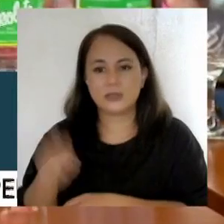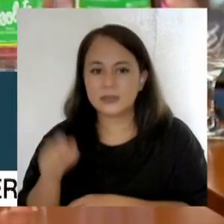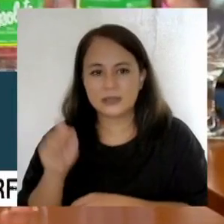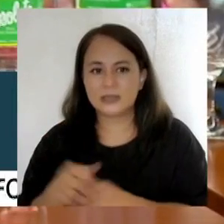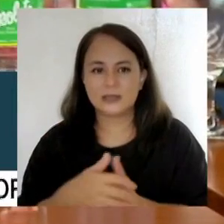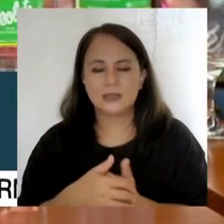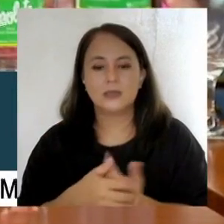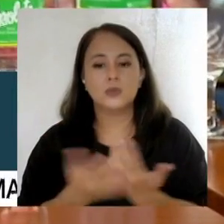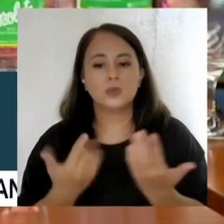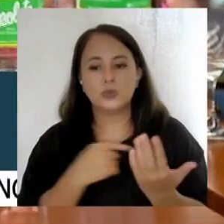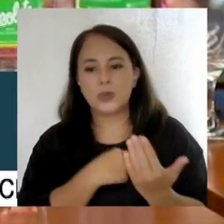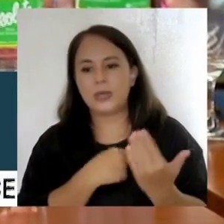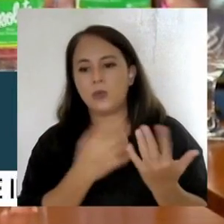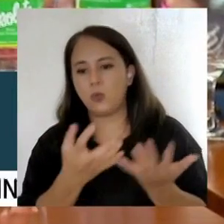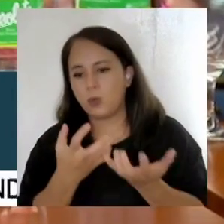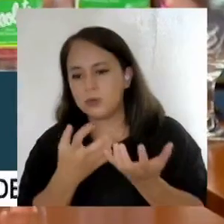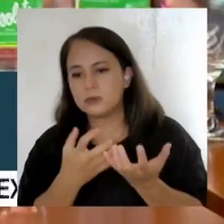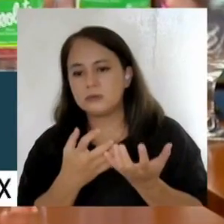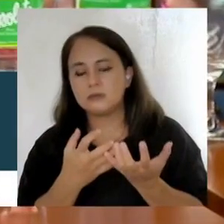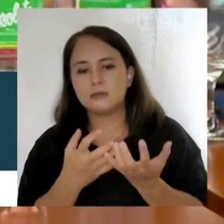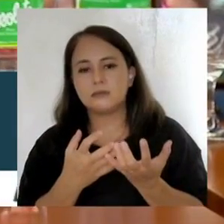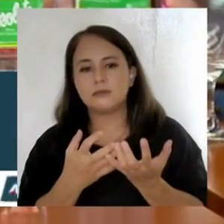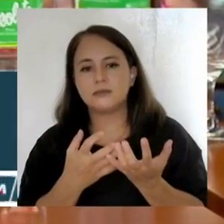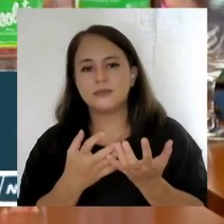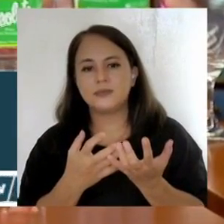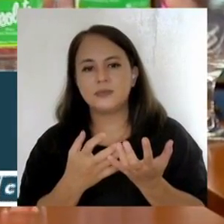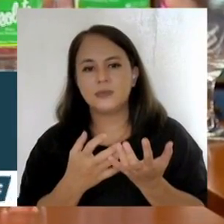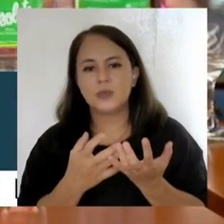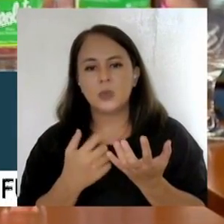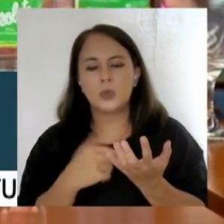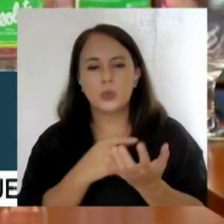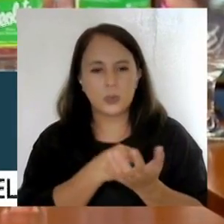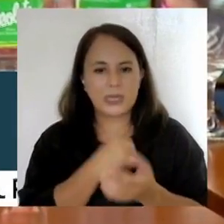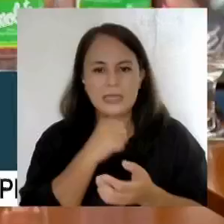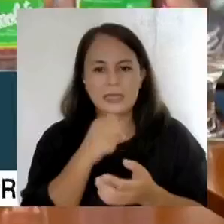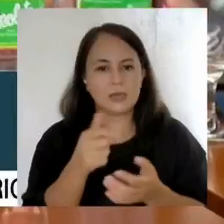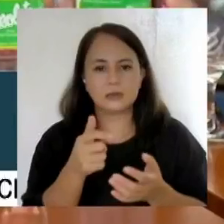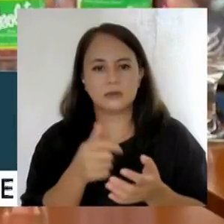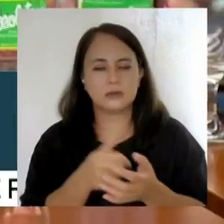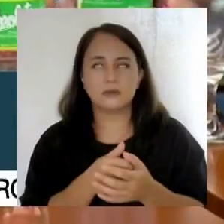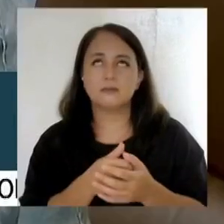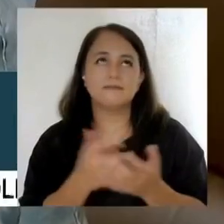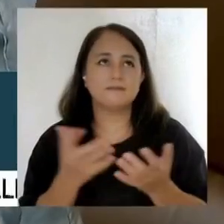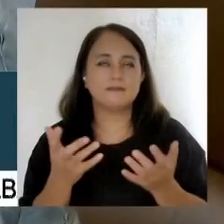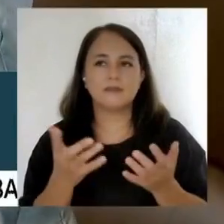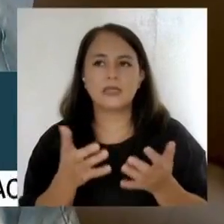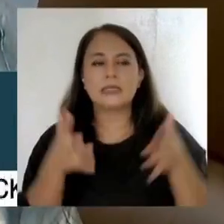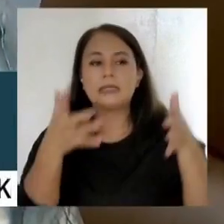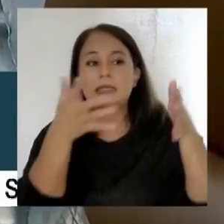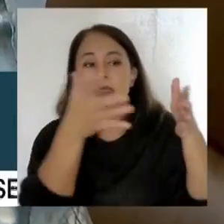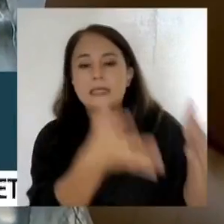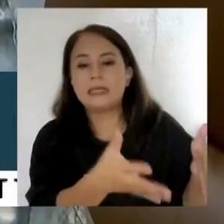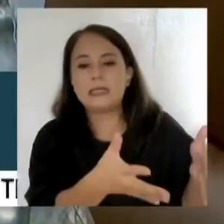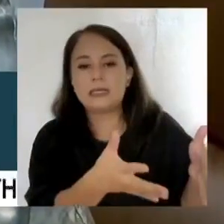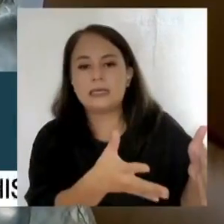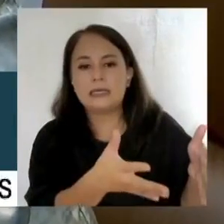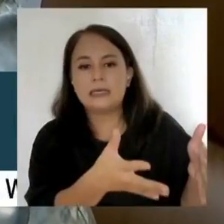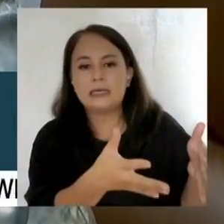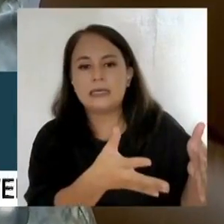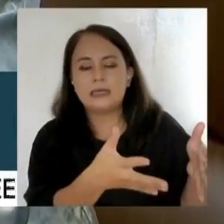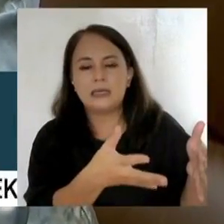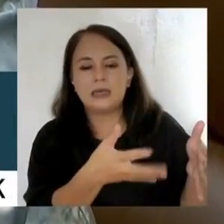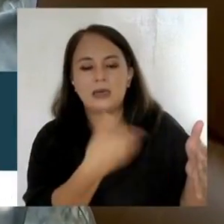ko na talagang we will not left any stone unturned, so to speak